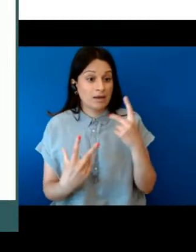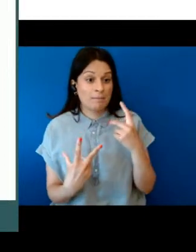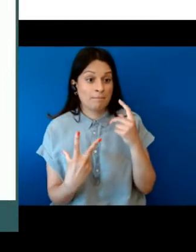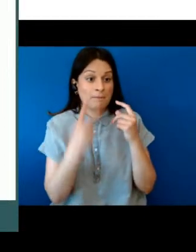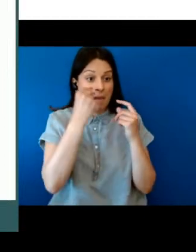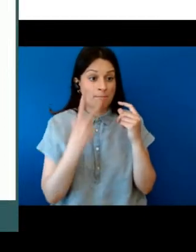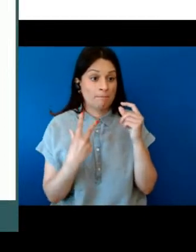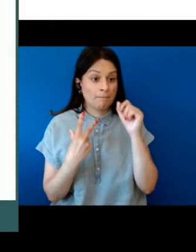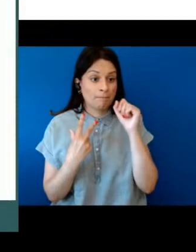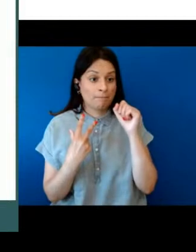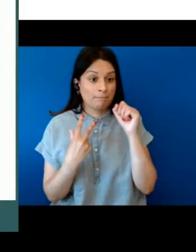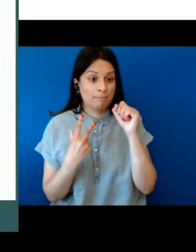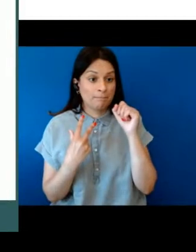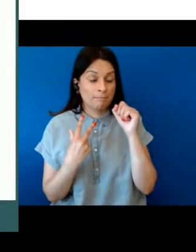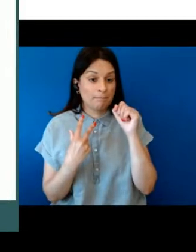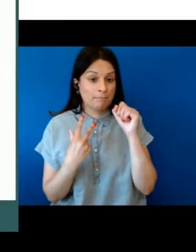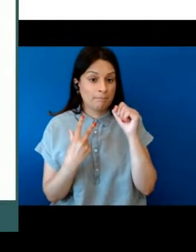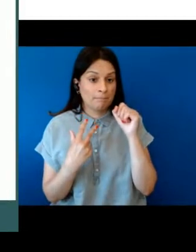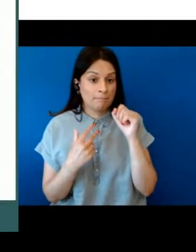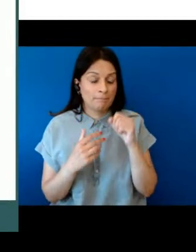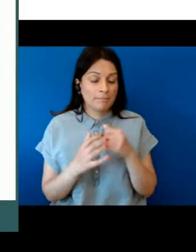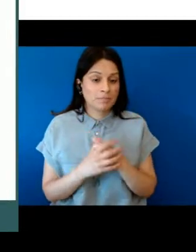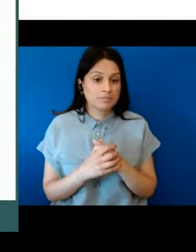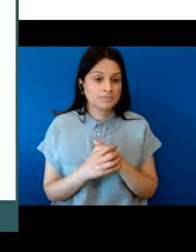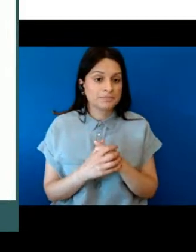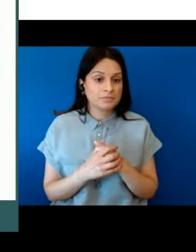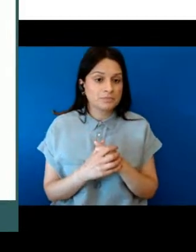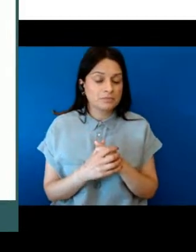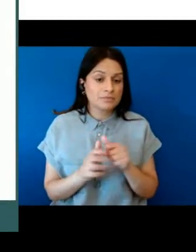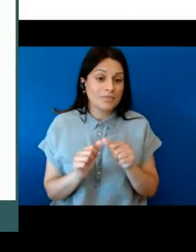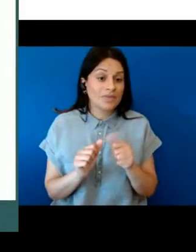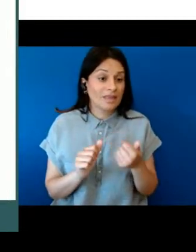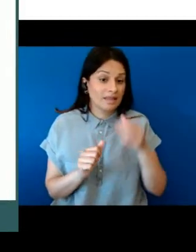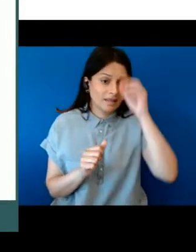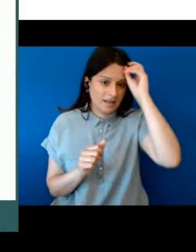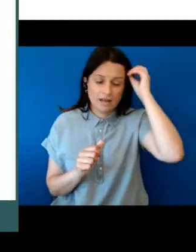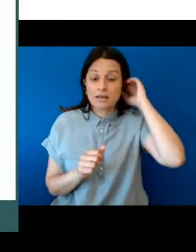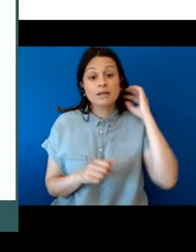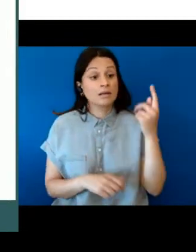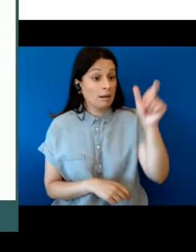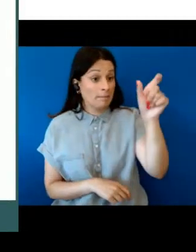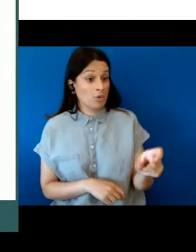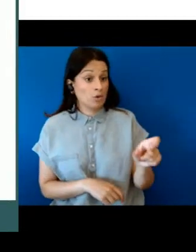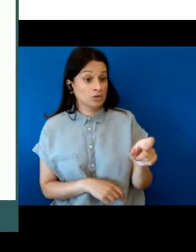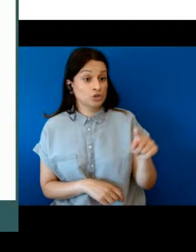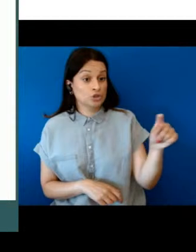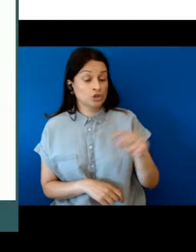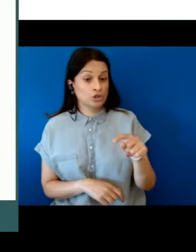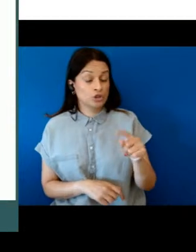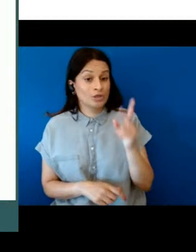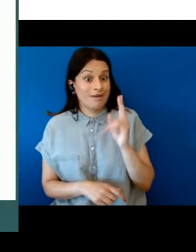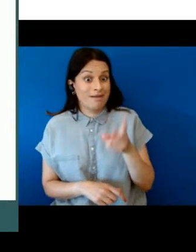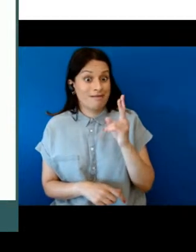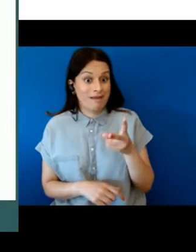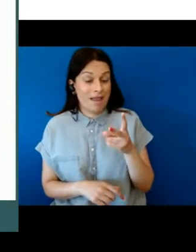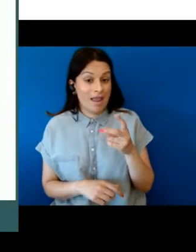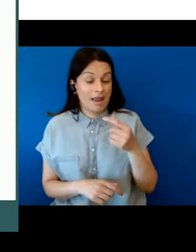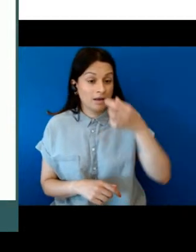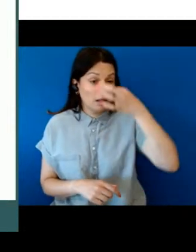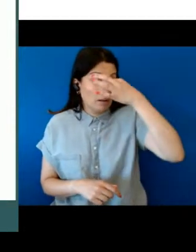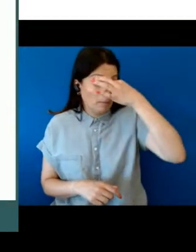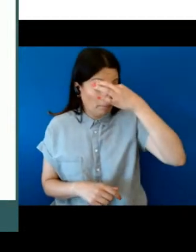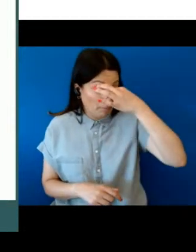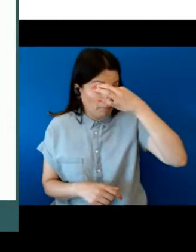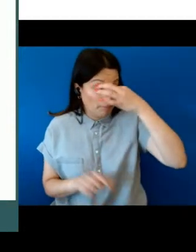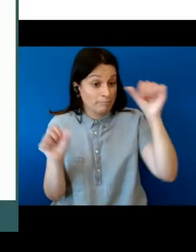little nozzle at the side, and then your patient would press against their nostril quite briefly and then would